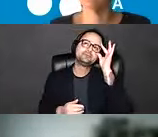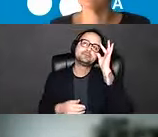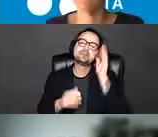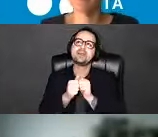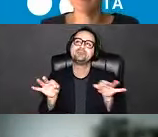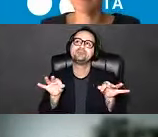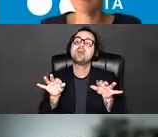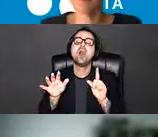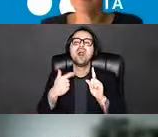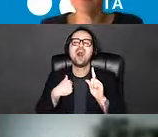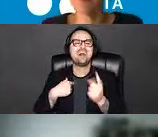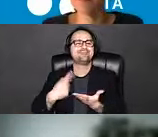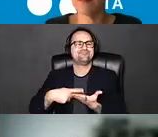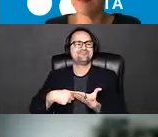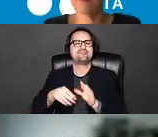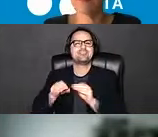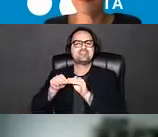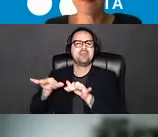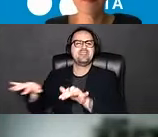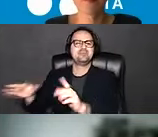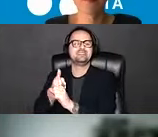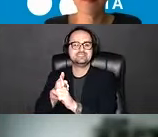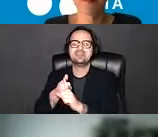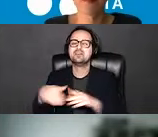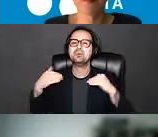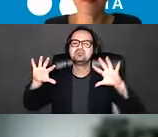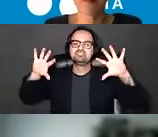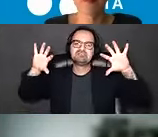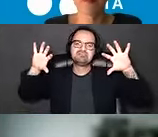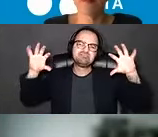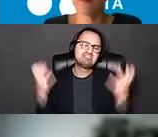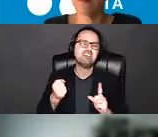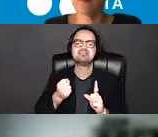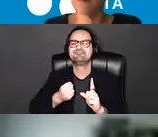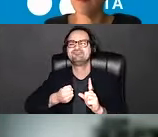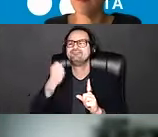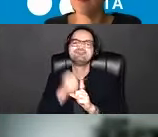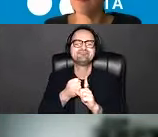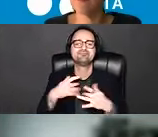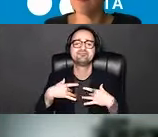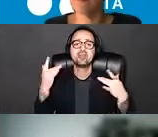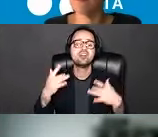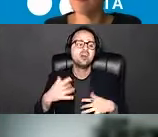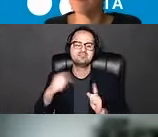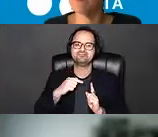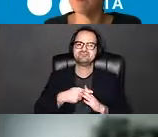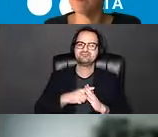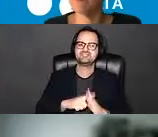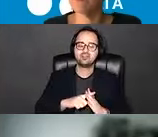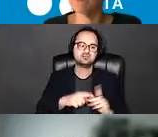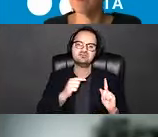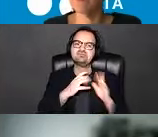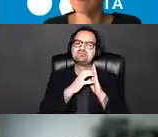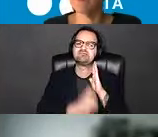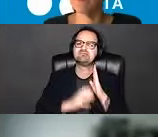I talk about the pandemic as a population level traumatic event. So I want to start there. I know there's a lot on this slide, but I want to start there in that